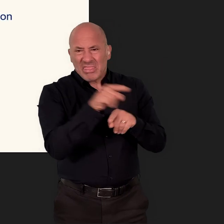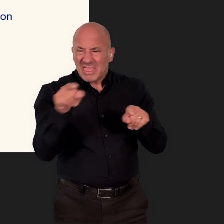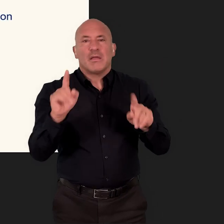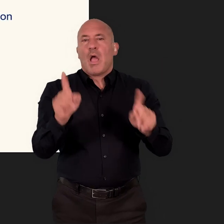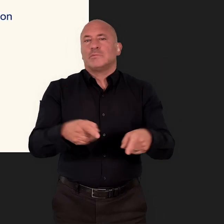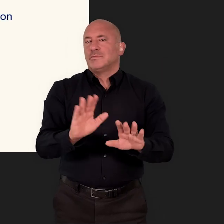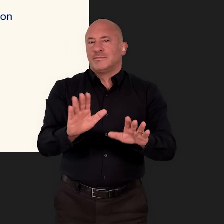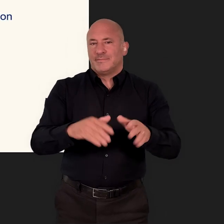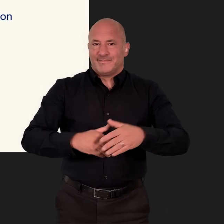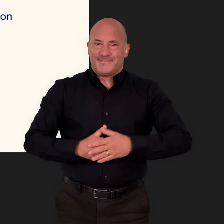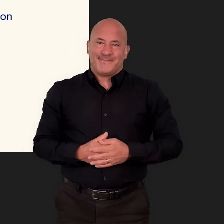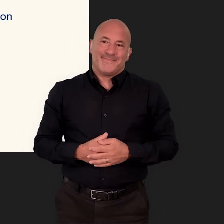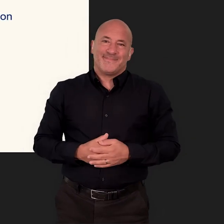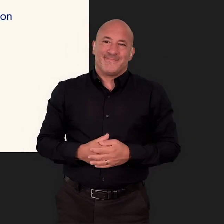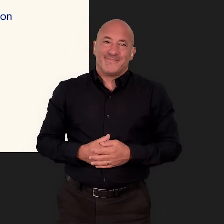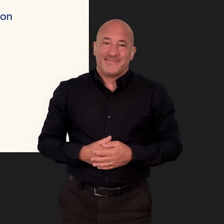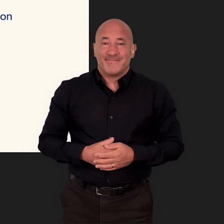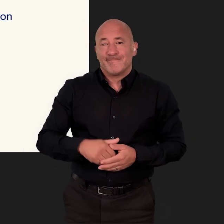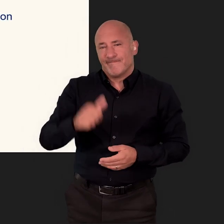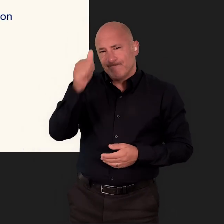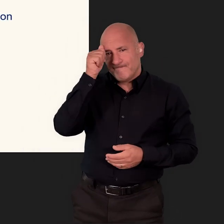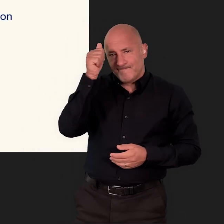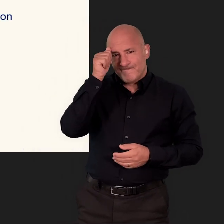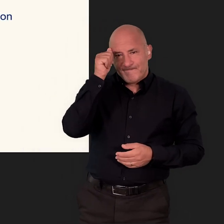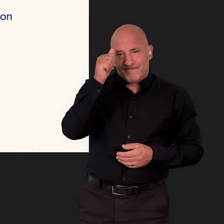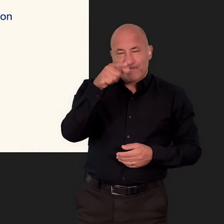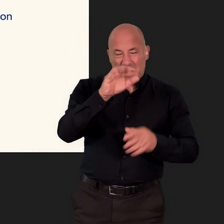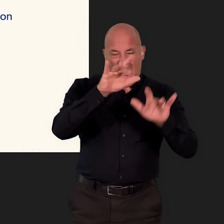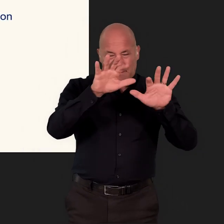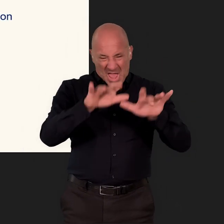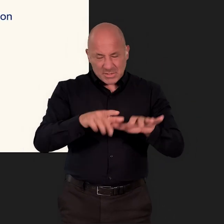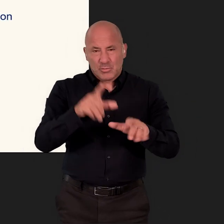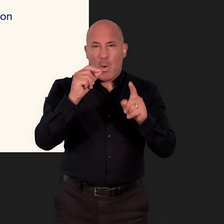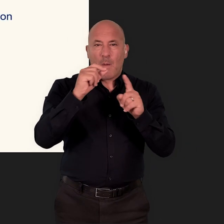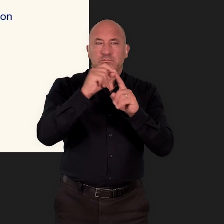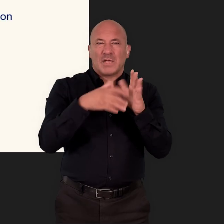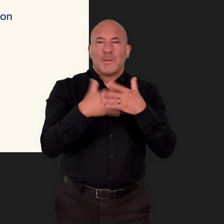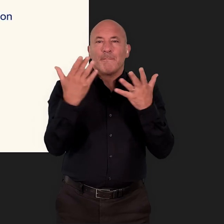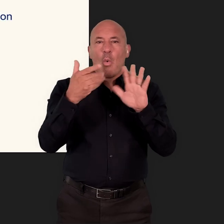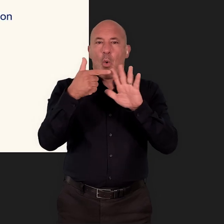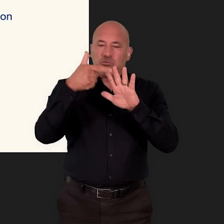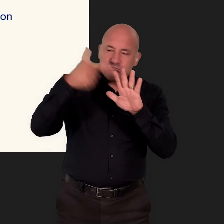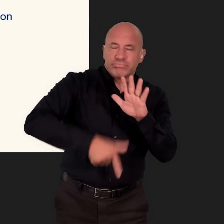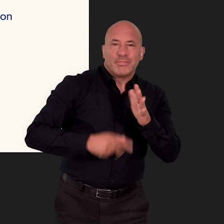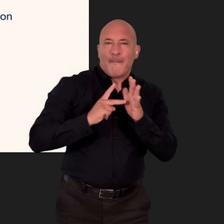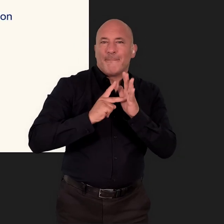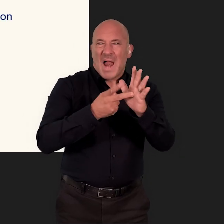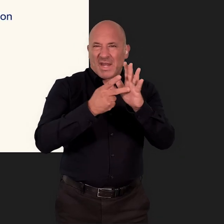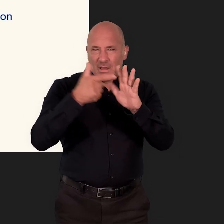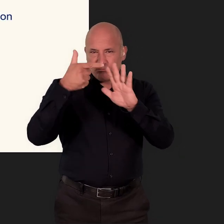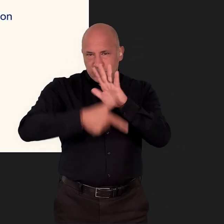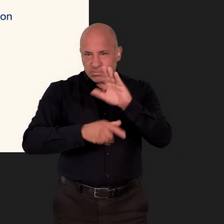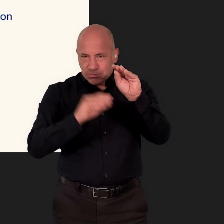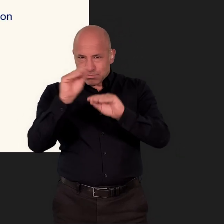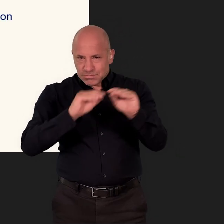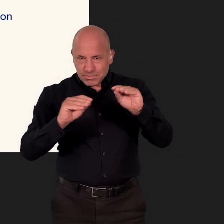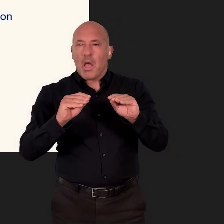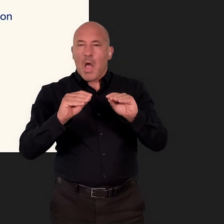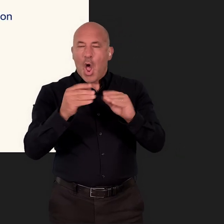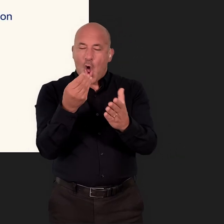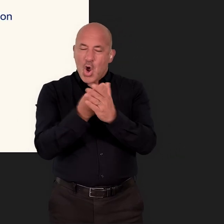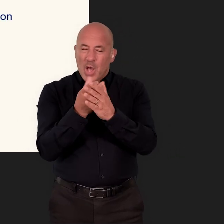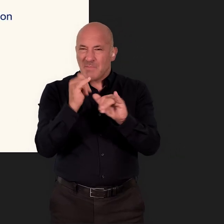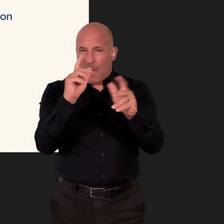your EOI. We understand that your project planning will be more developed by the time you submit your